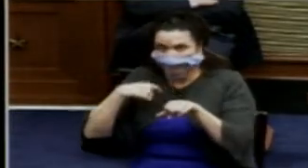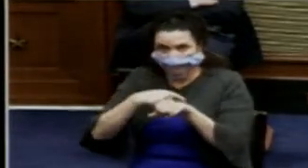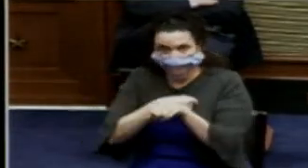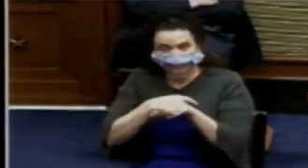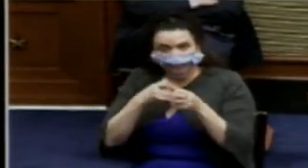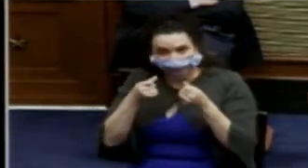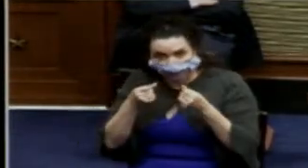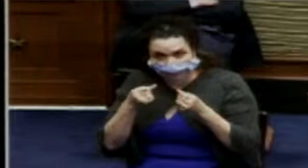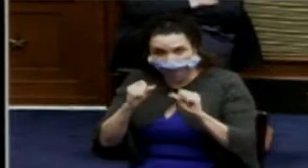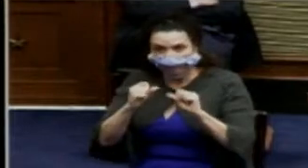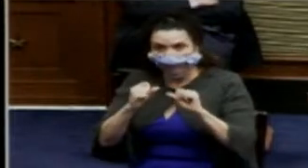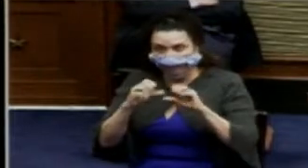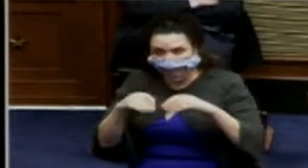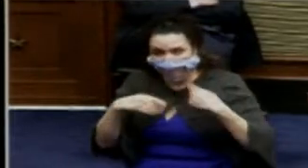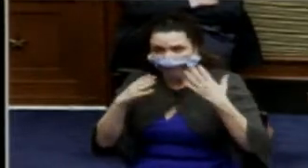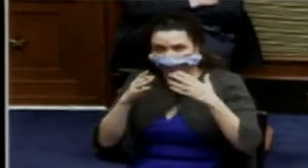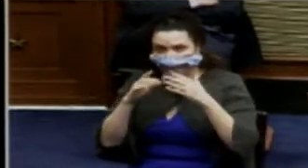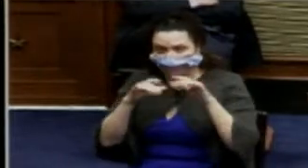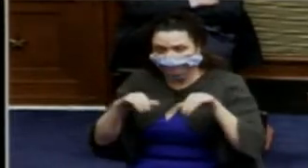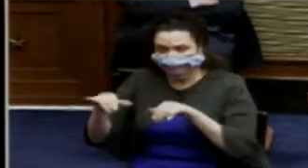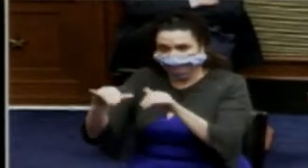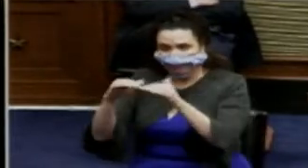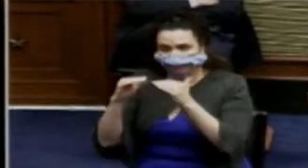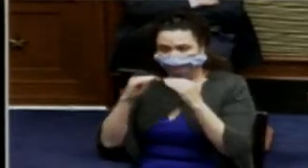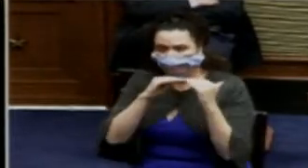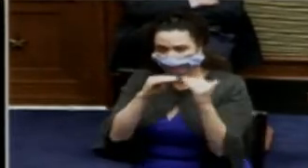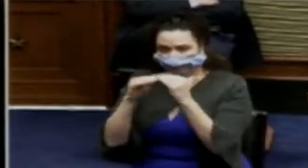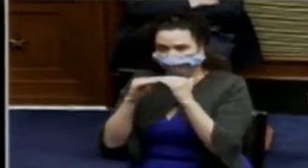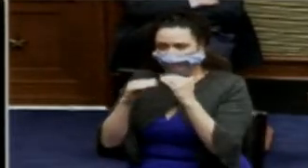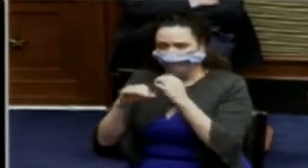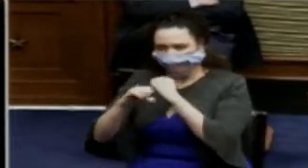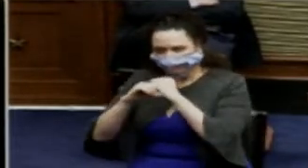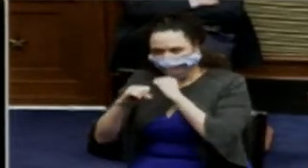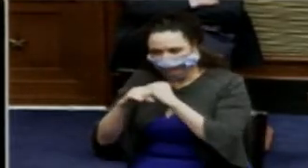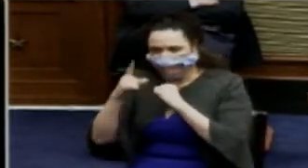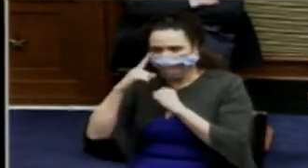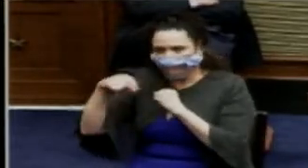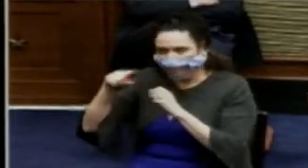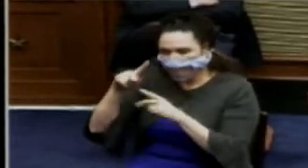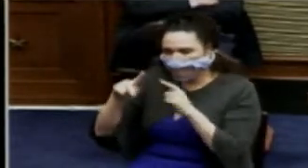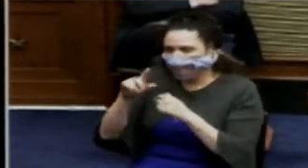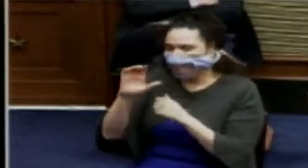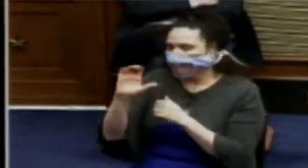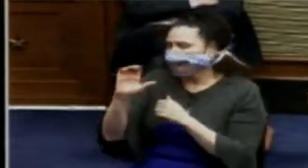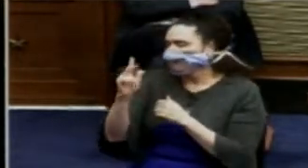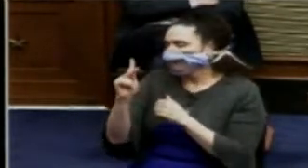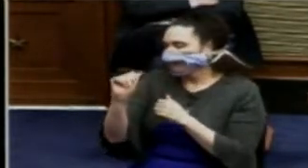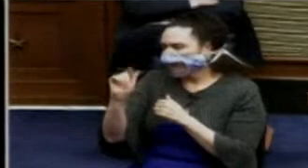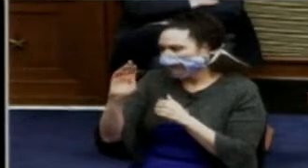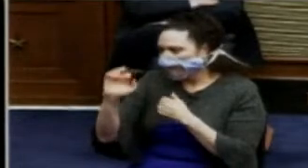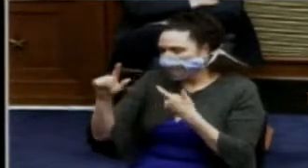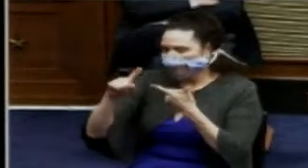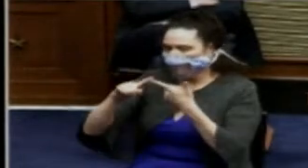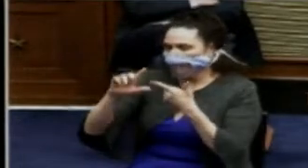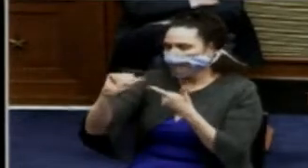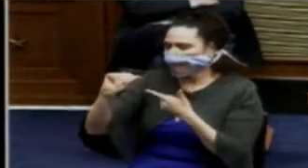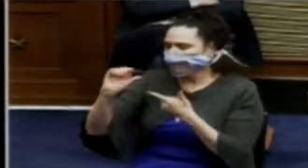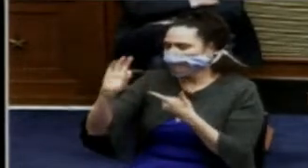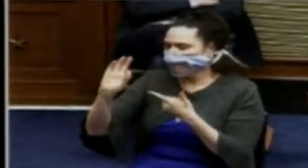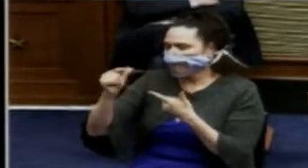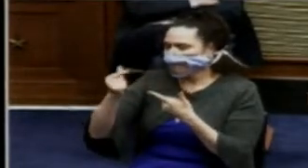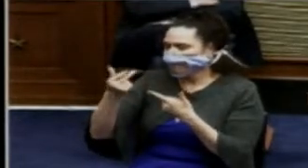of protection to the residents of Kabul, Afghanistan, or Baghdad, Iraq. That is